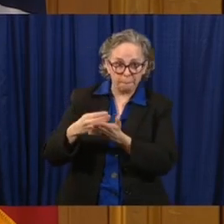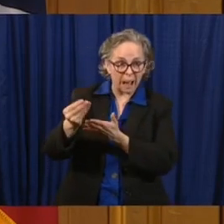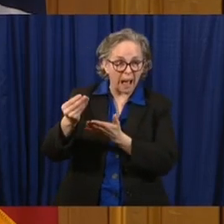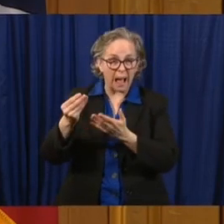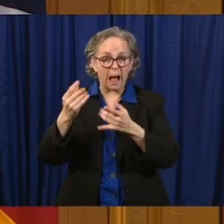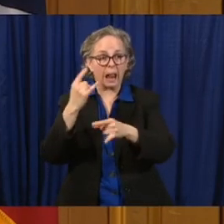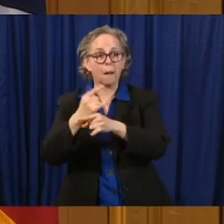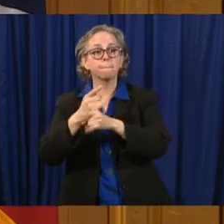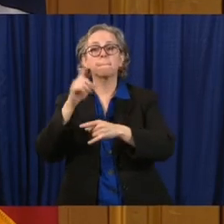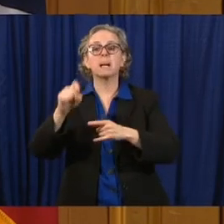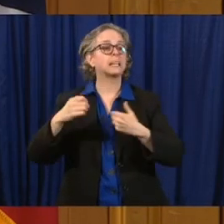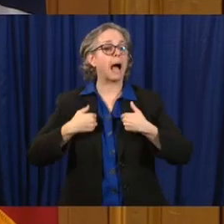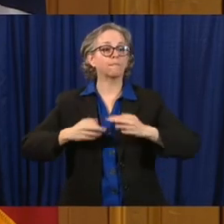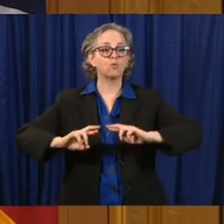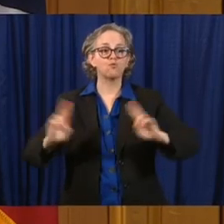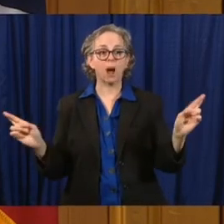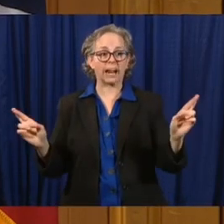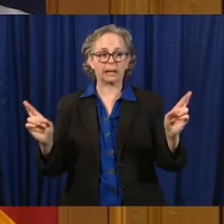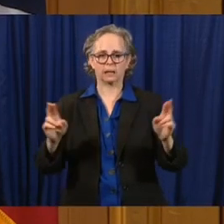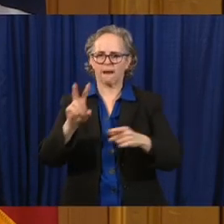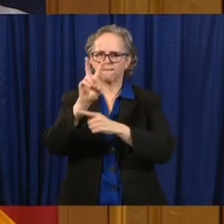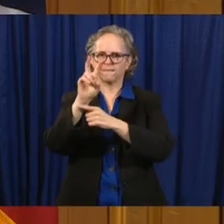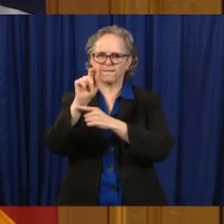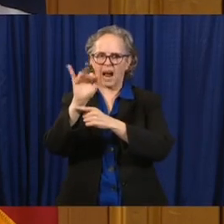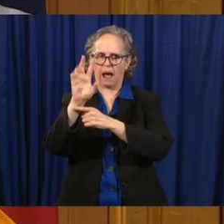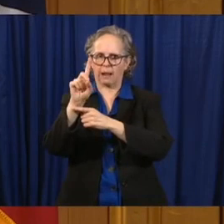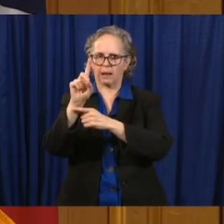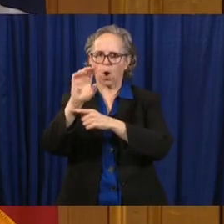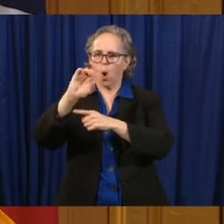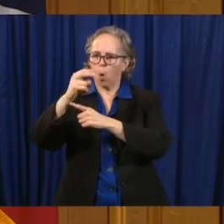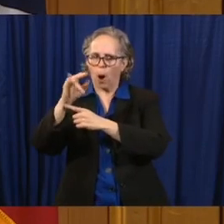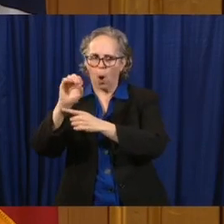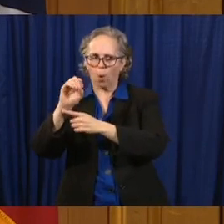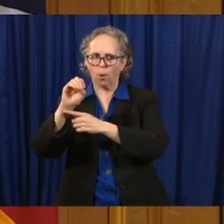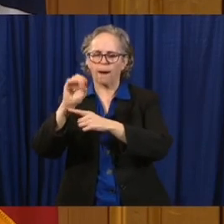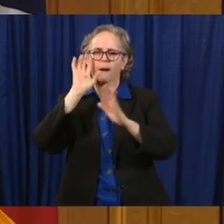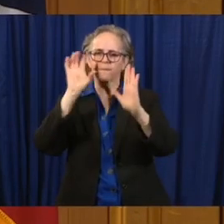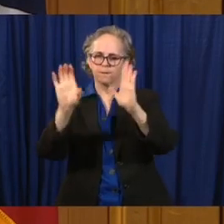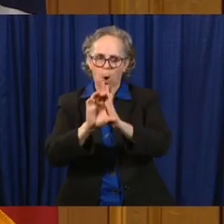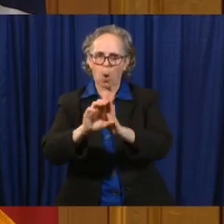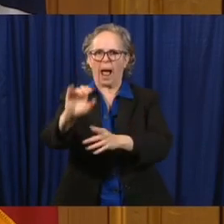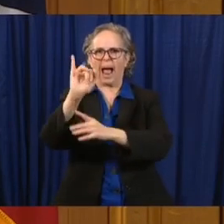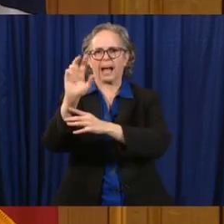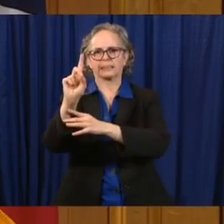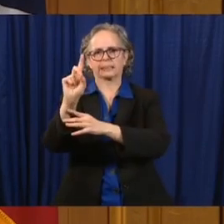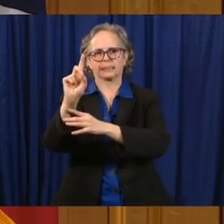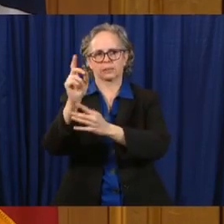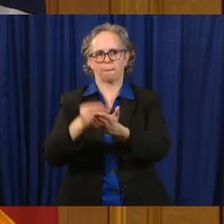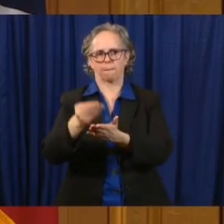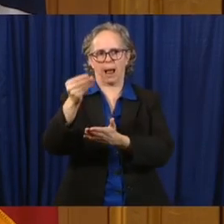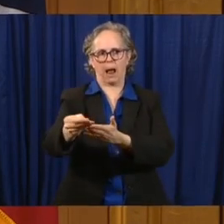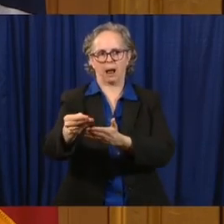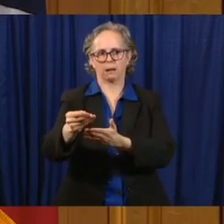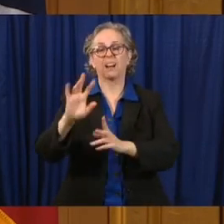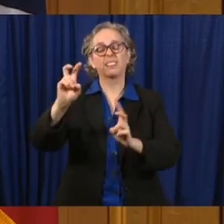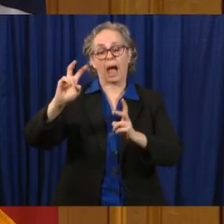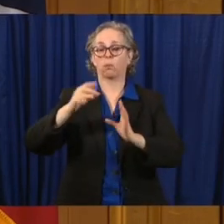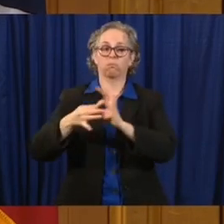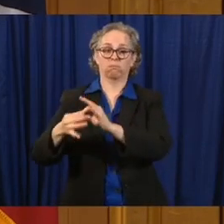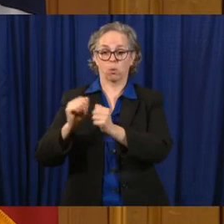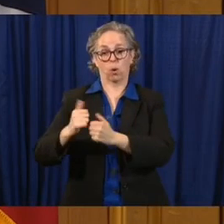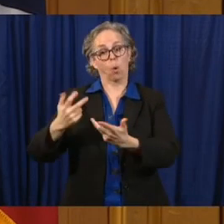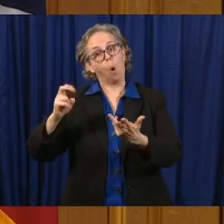valid Ohio photo identification or a valid military ID for a person in active duty status.